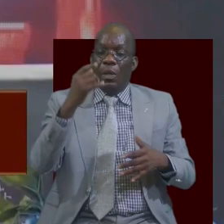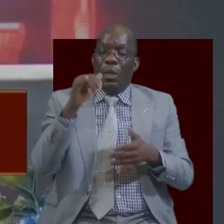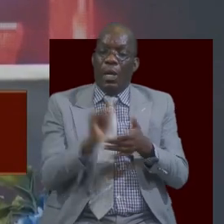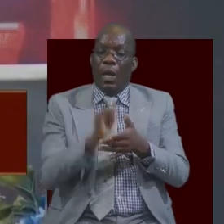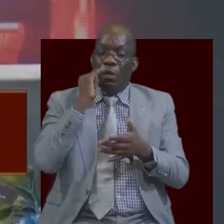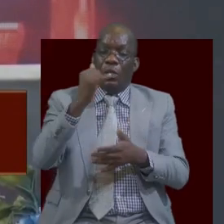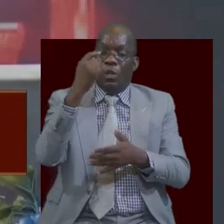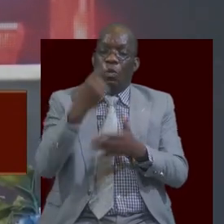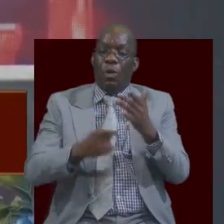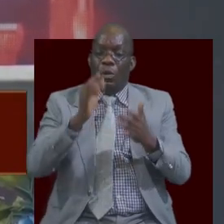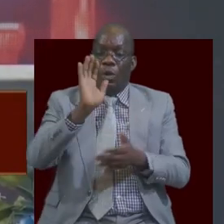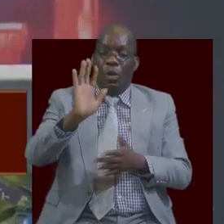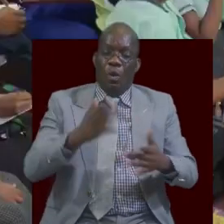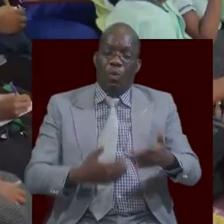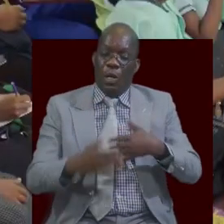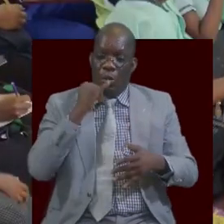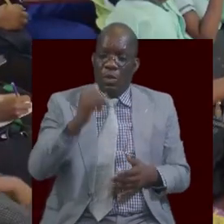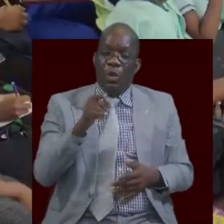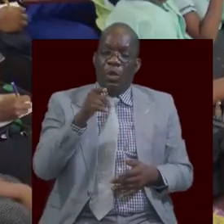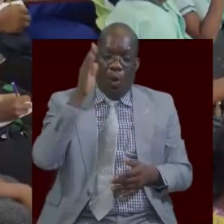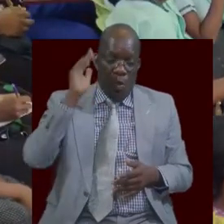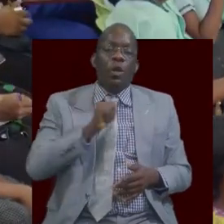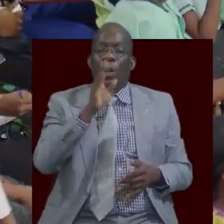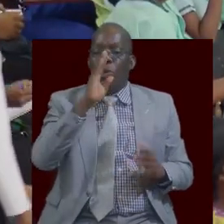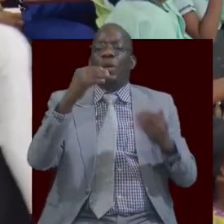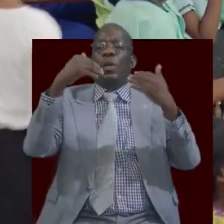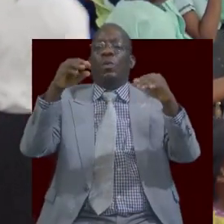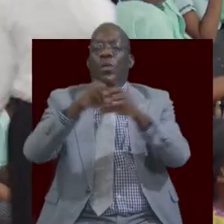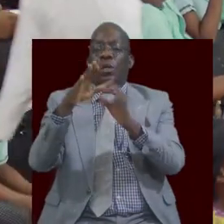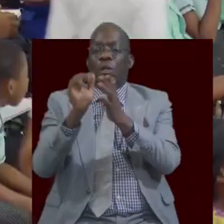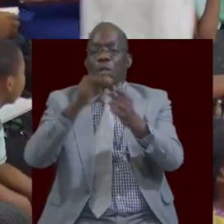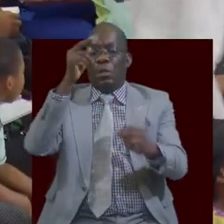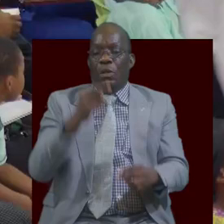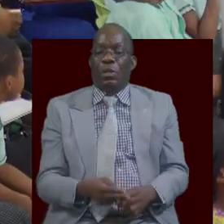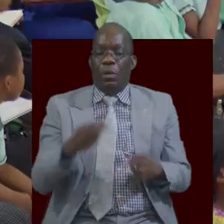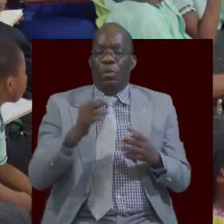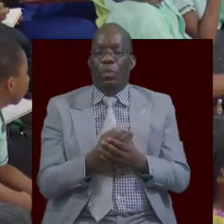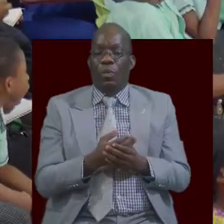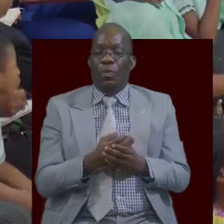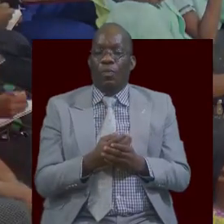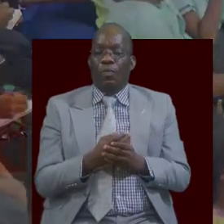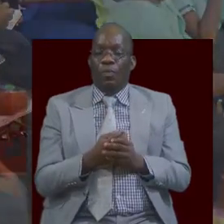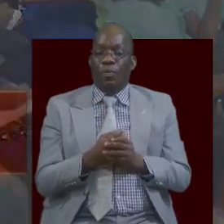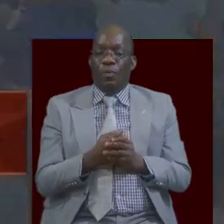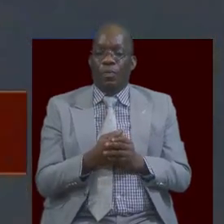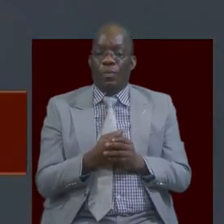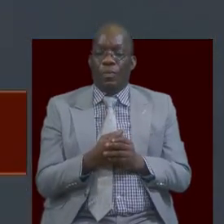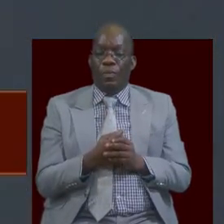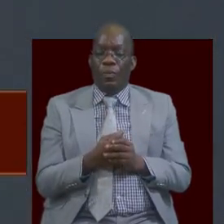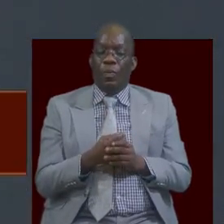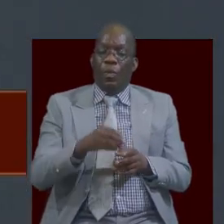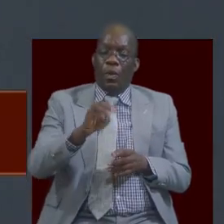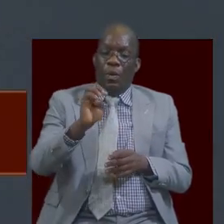You'll be unlimited in Jesus' name. It tells us in